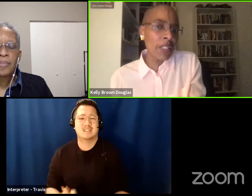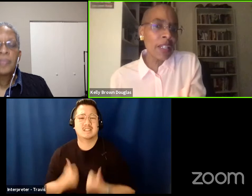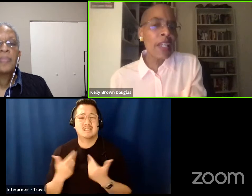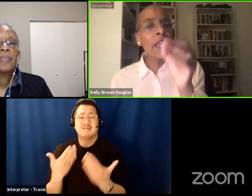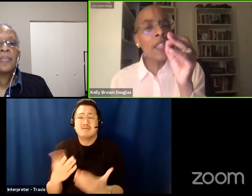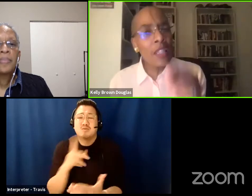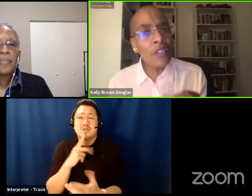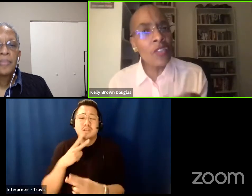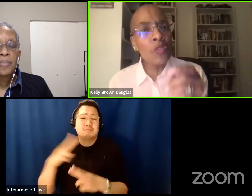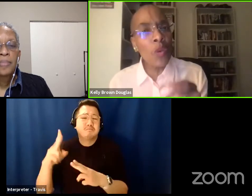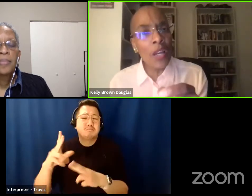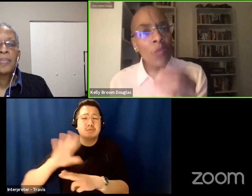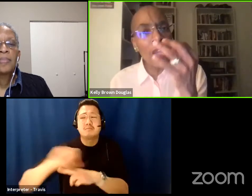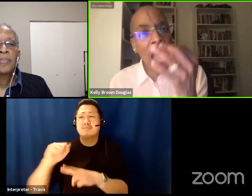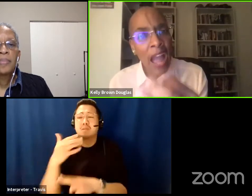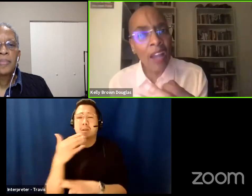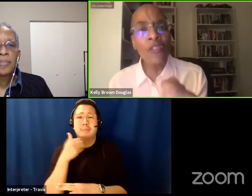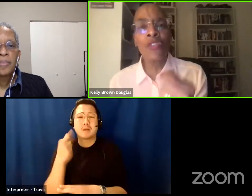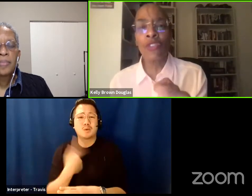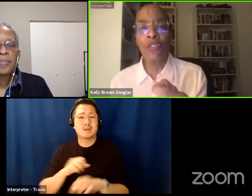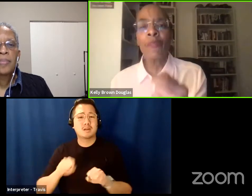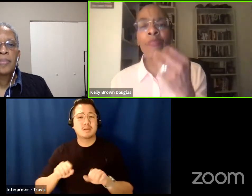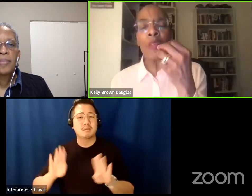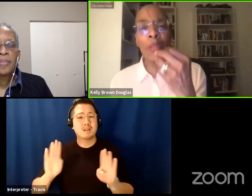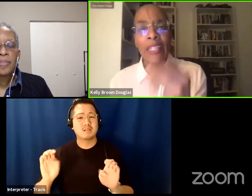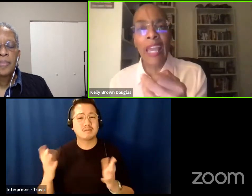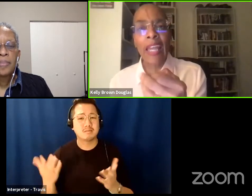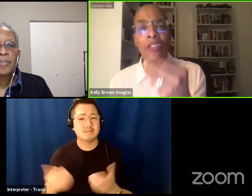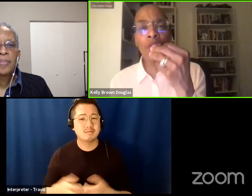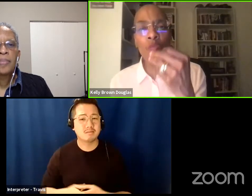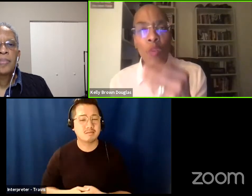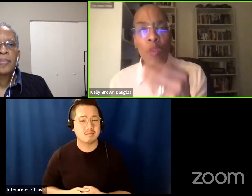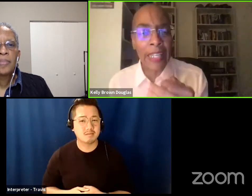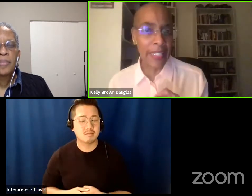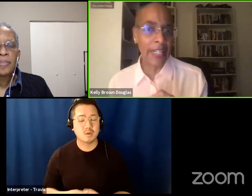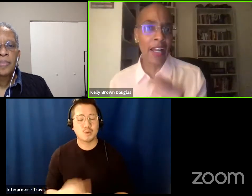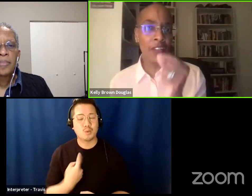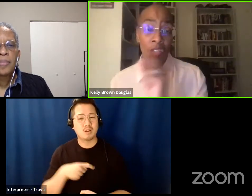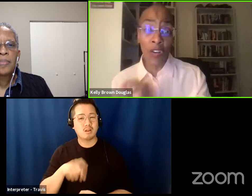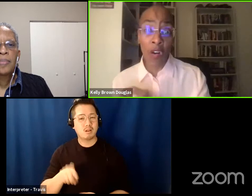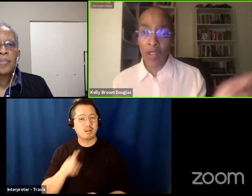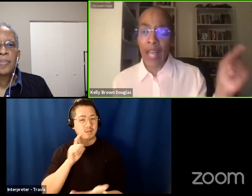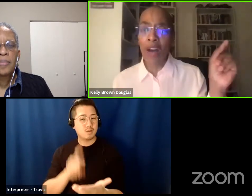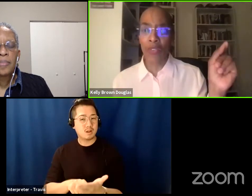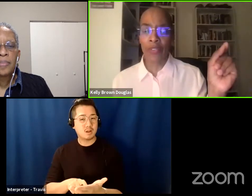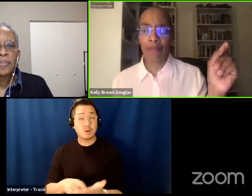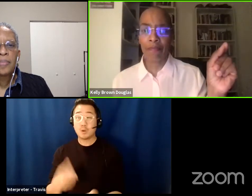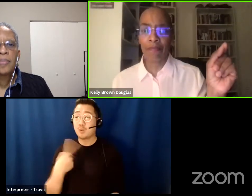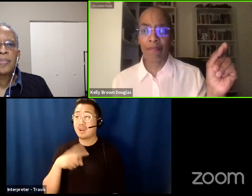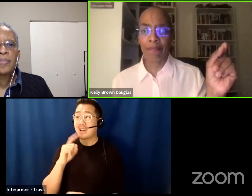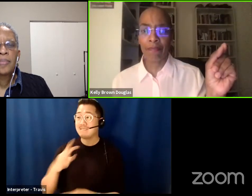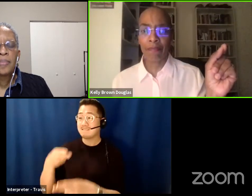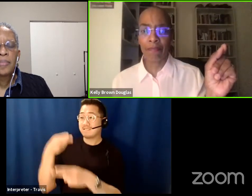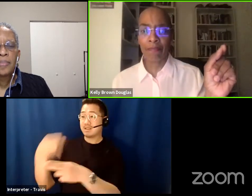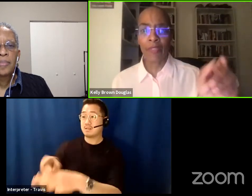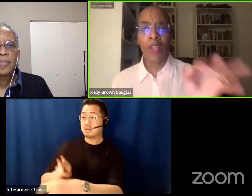created to be? And this is where we have to begin to recognize and call out